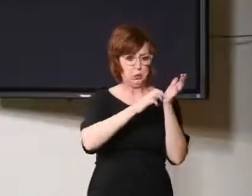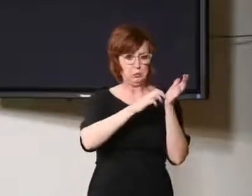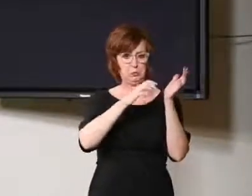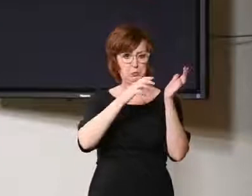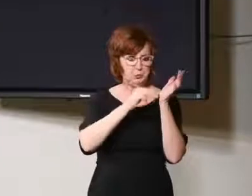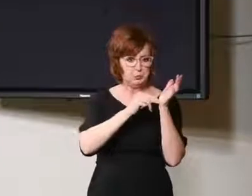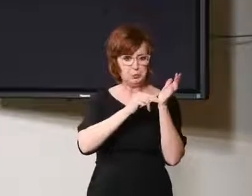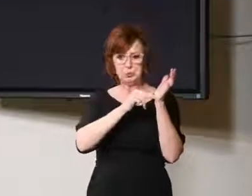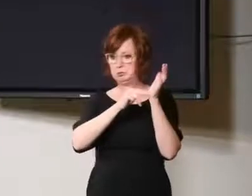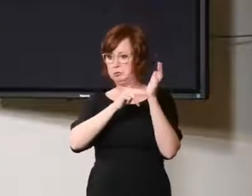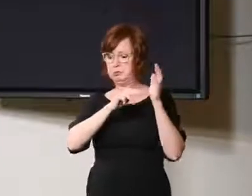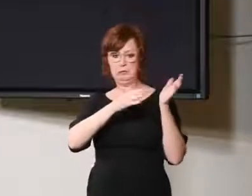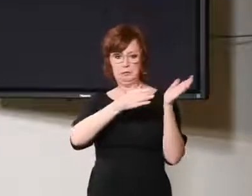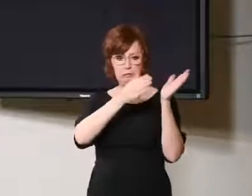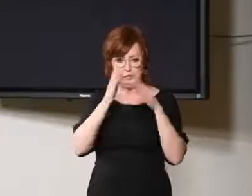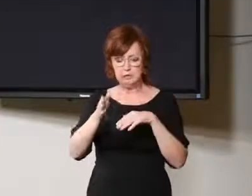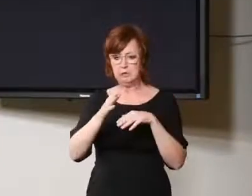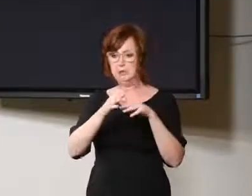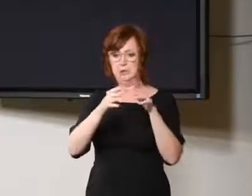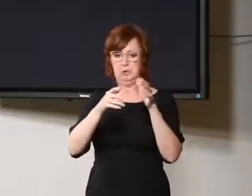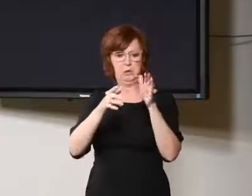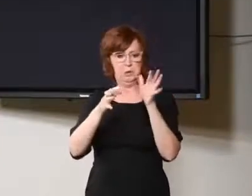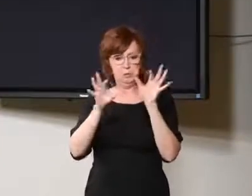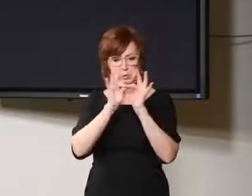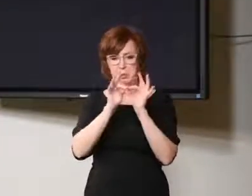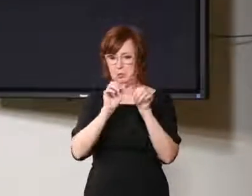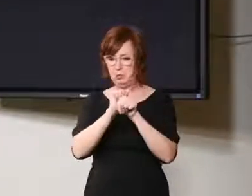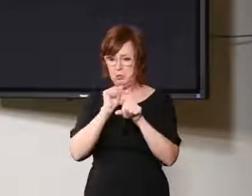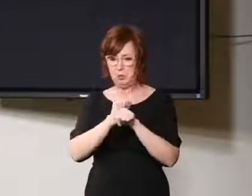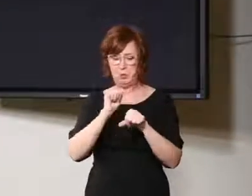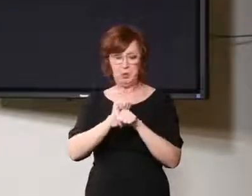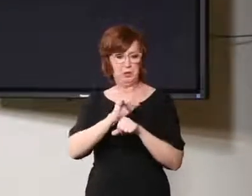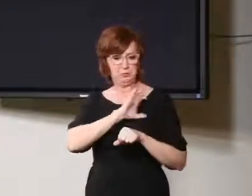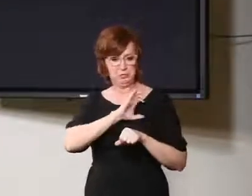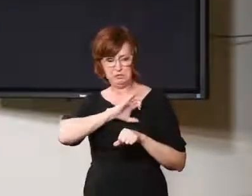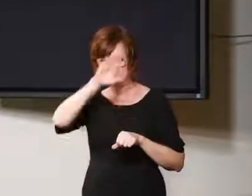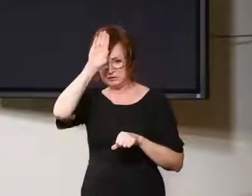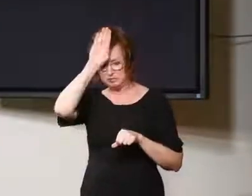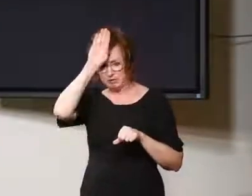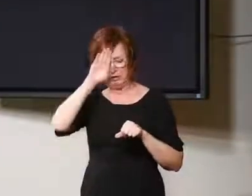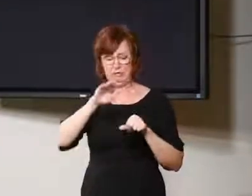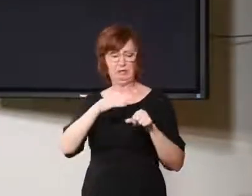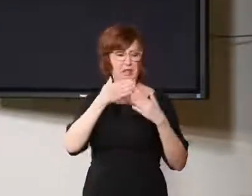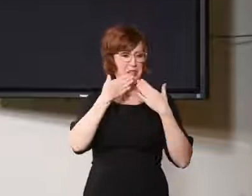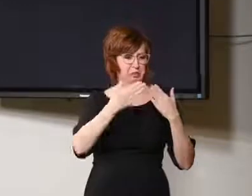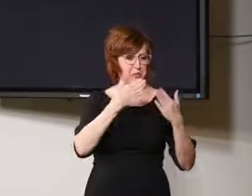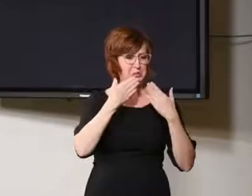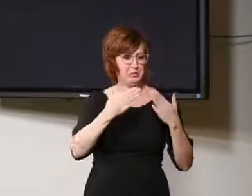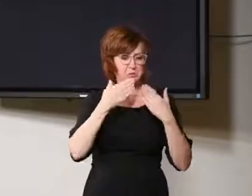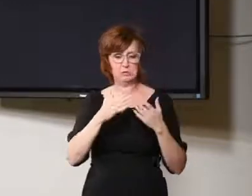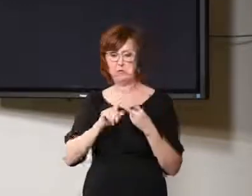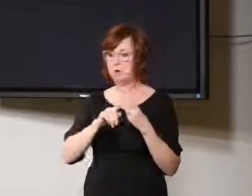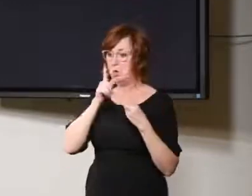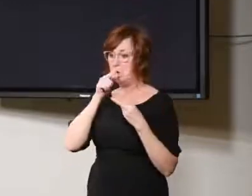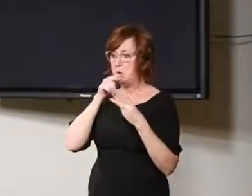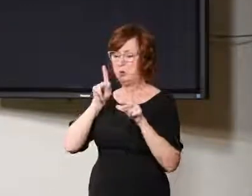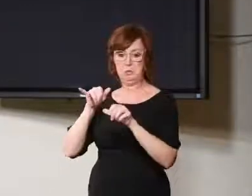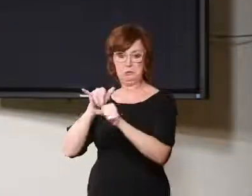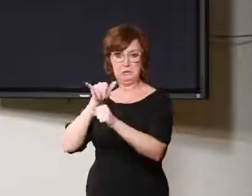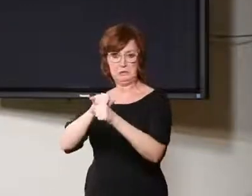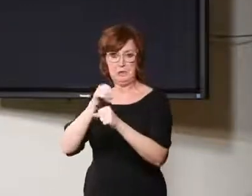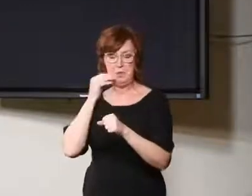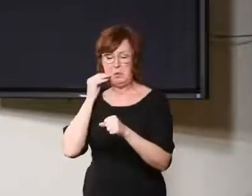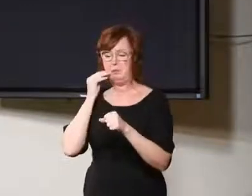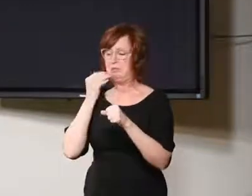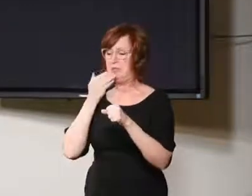province. Thank you to everyone who is staying home to reduce the spread of COVID-19. And thank you to everyone